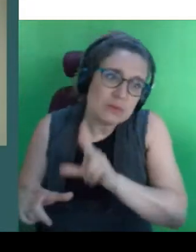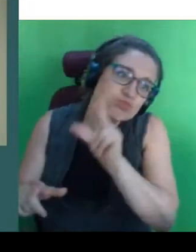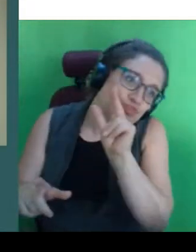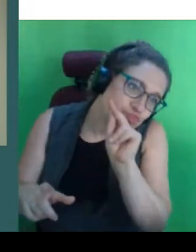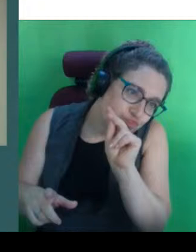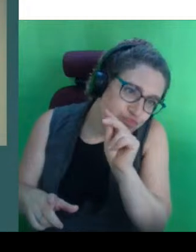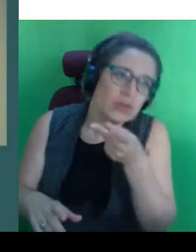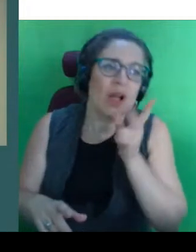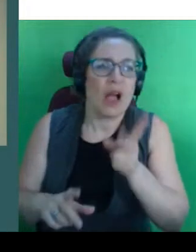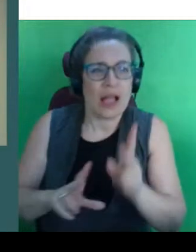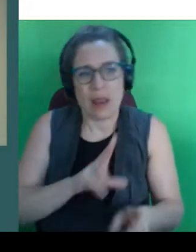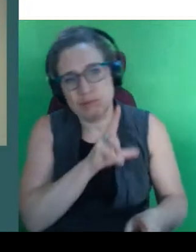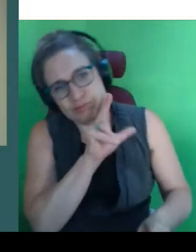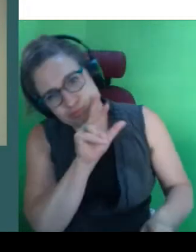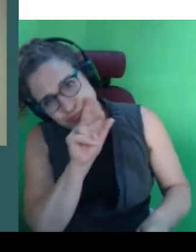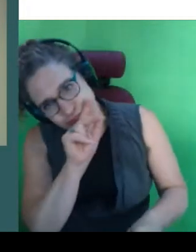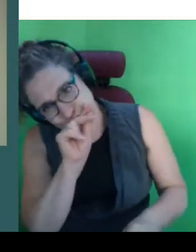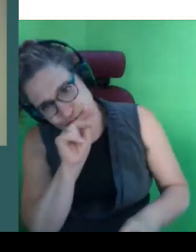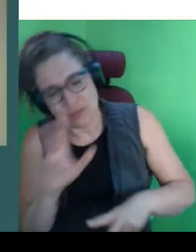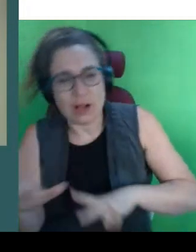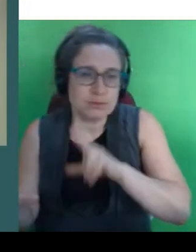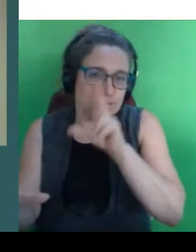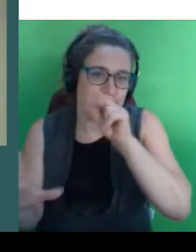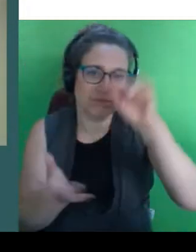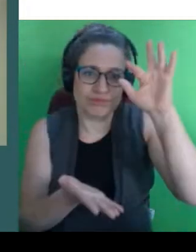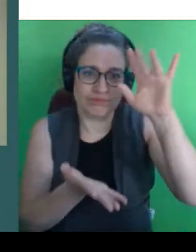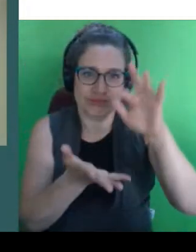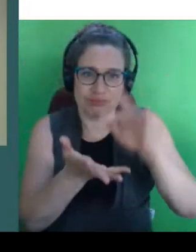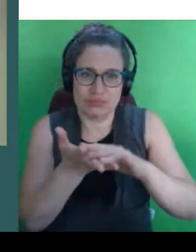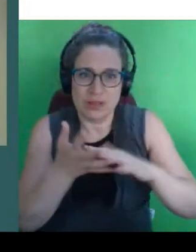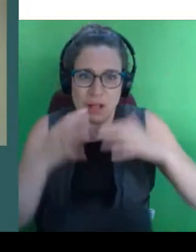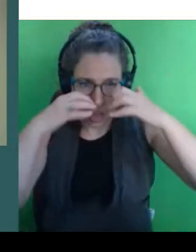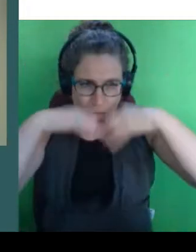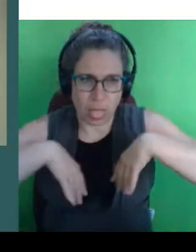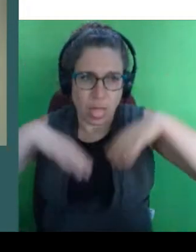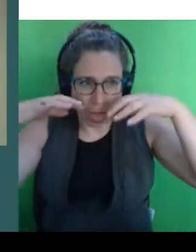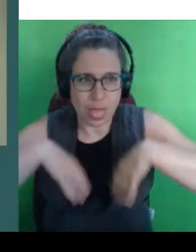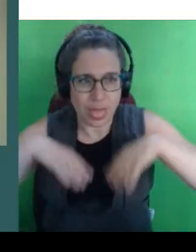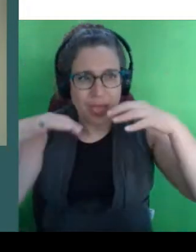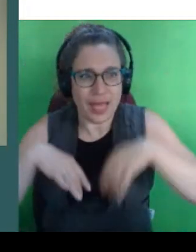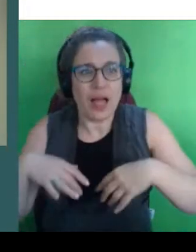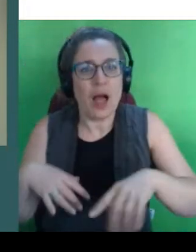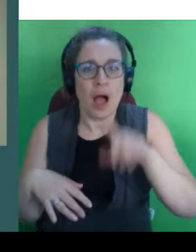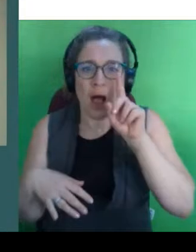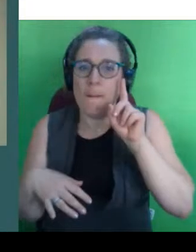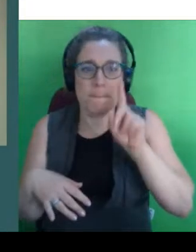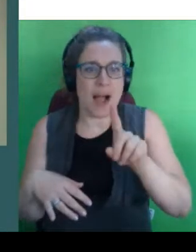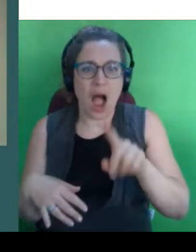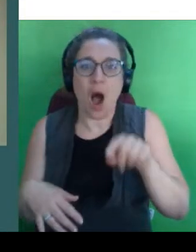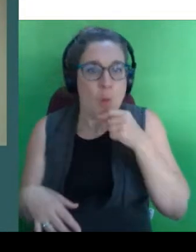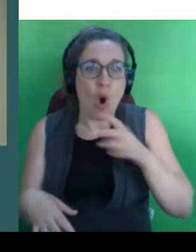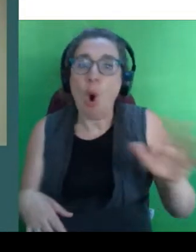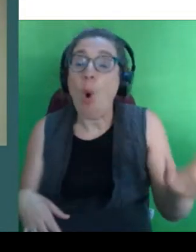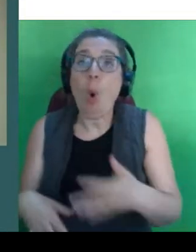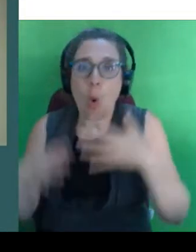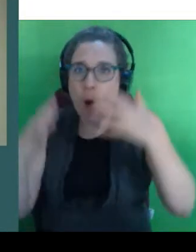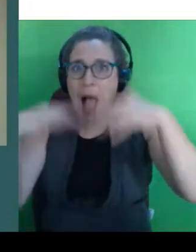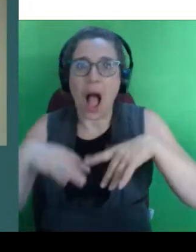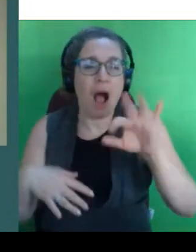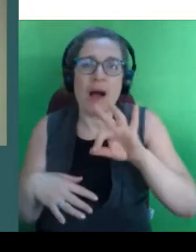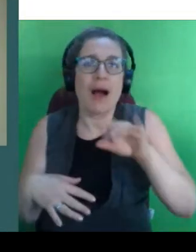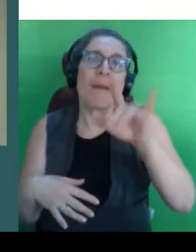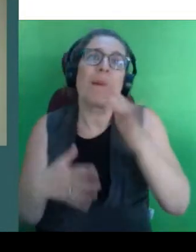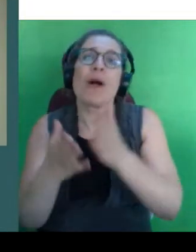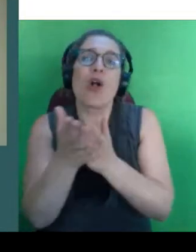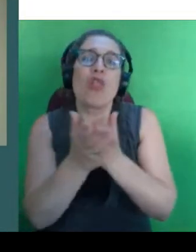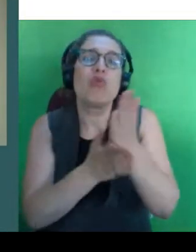and then you let the whole lot pour. What you will find is that not all of it comes out, and later on in the day, when you're bending down